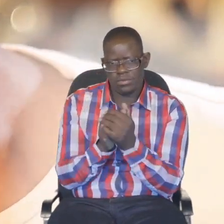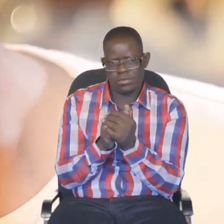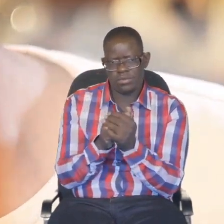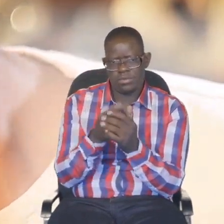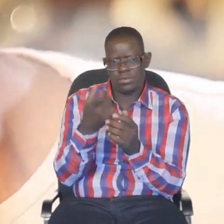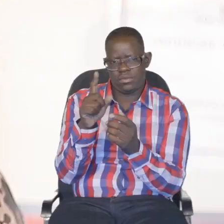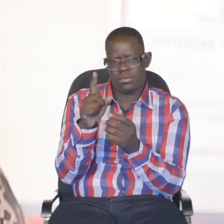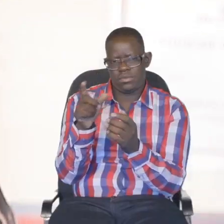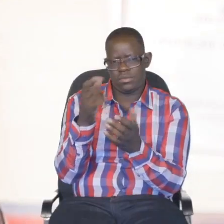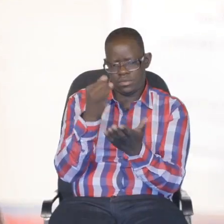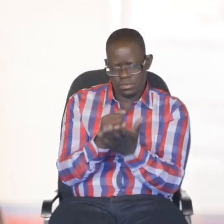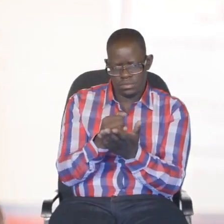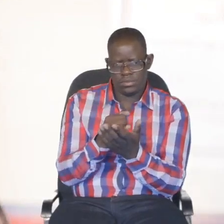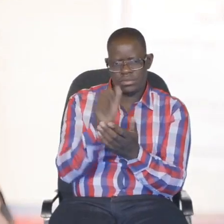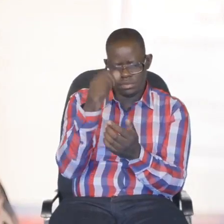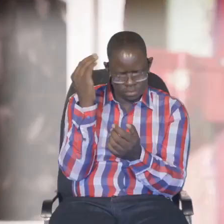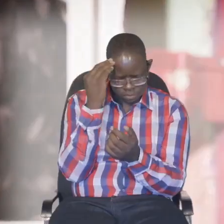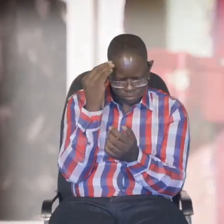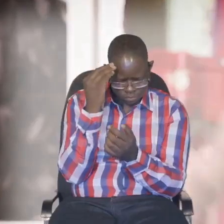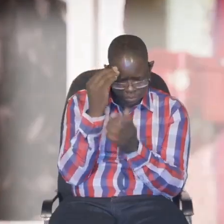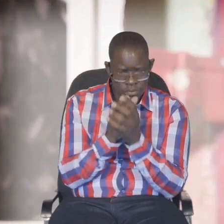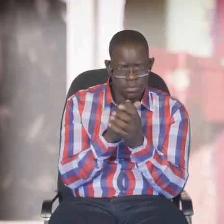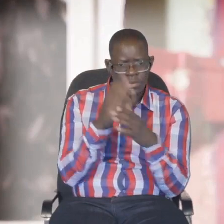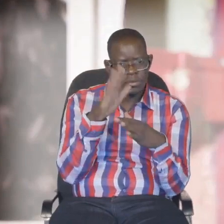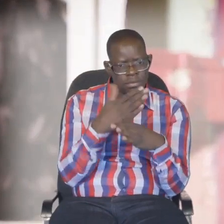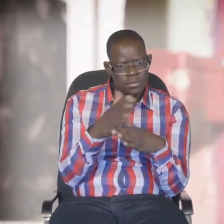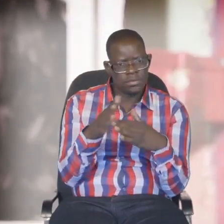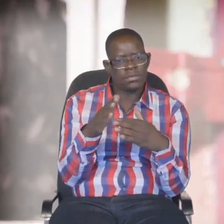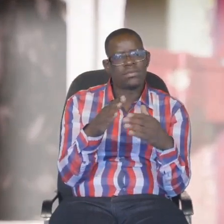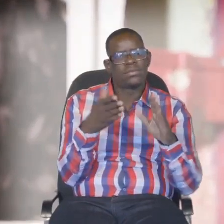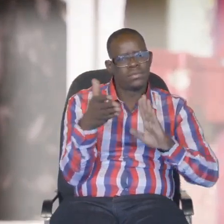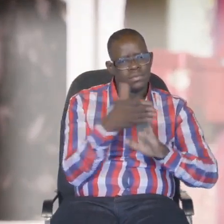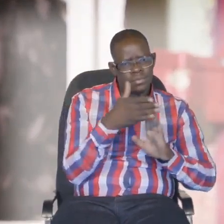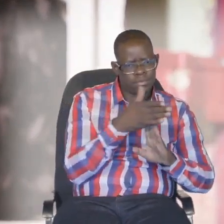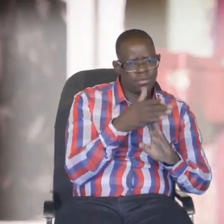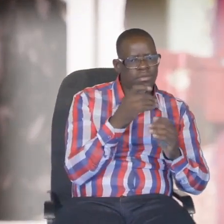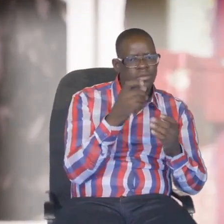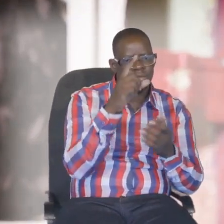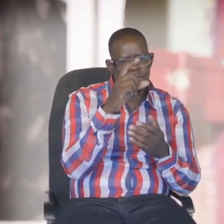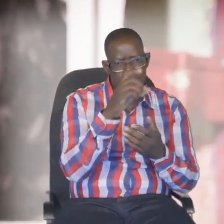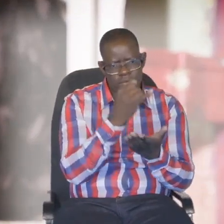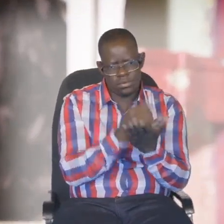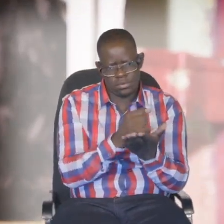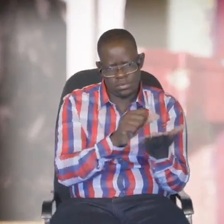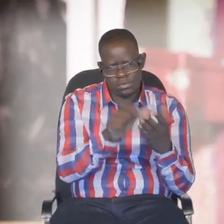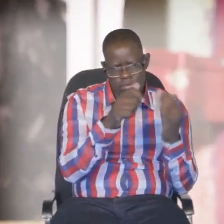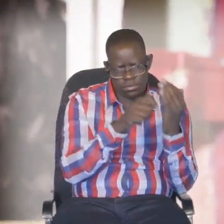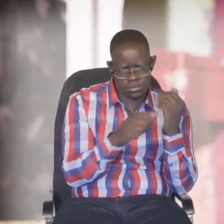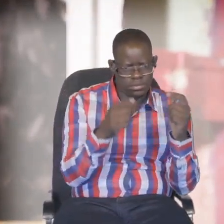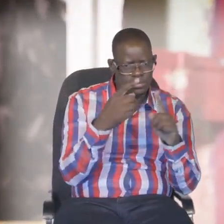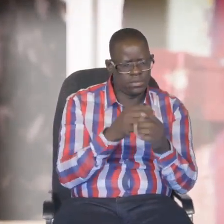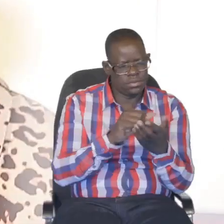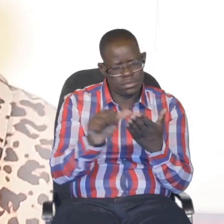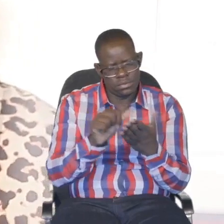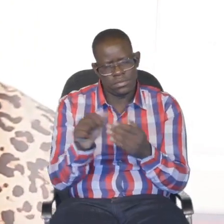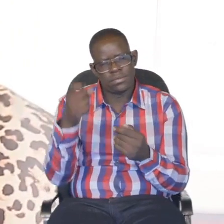your debtors to pay. Yes, I know. Because if you keep your account up to date, the creditors might offer you discount on all your